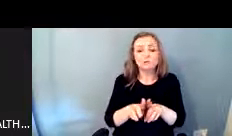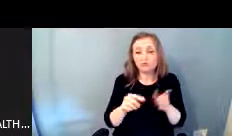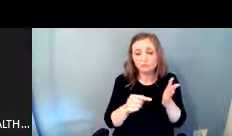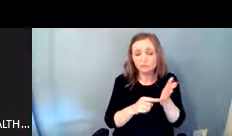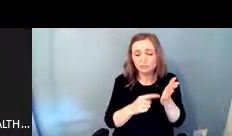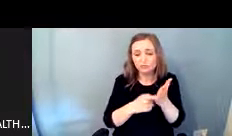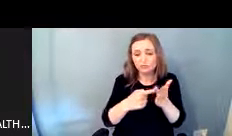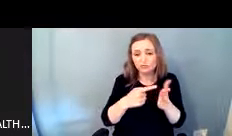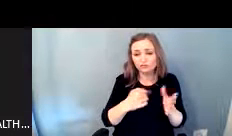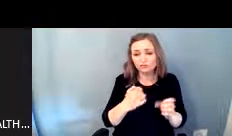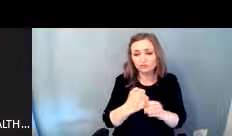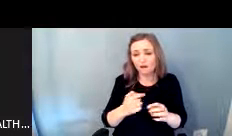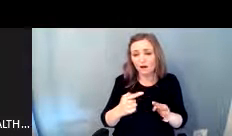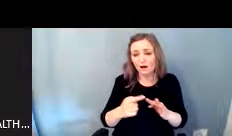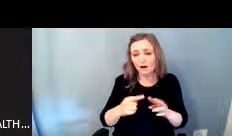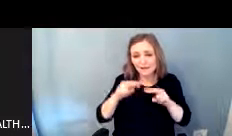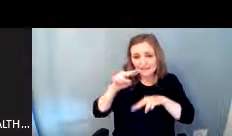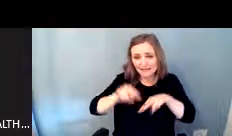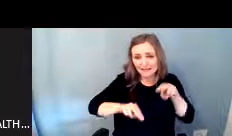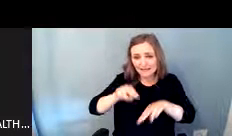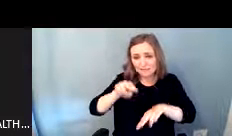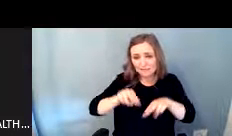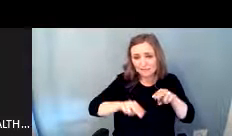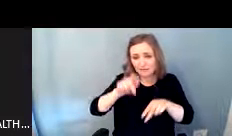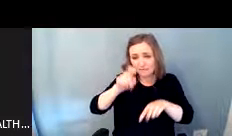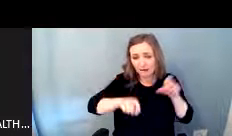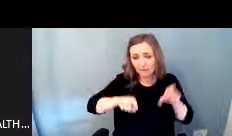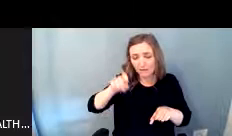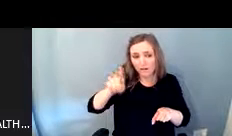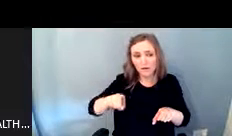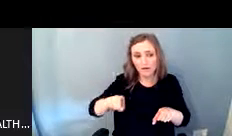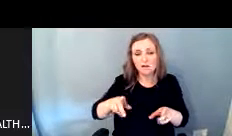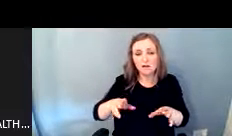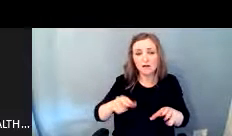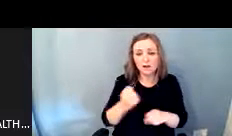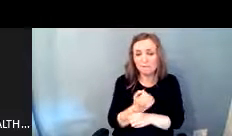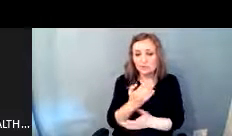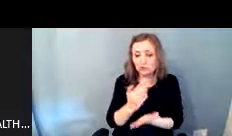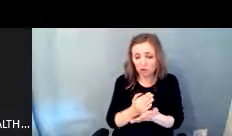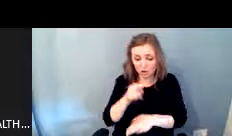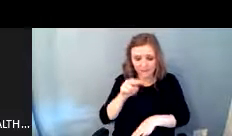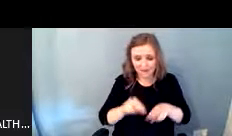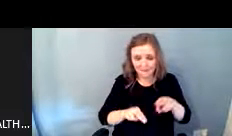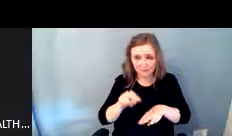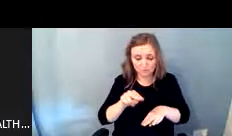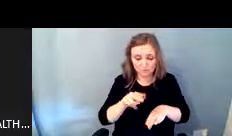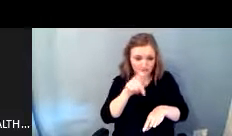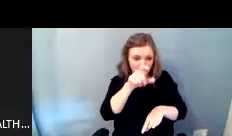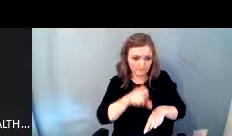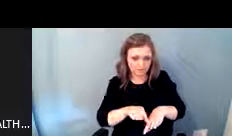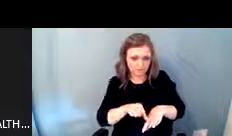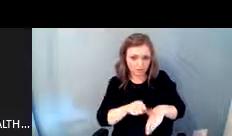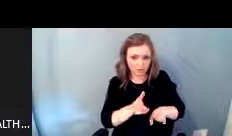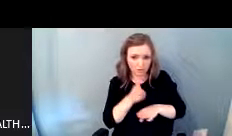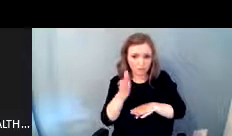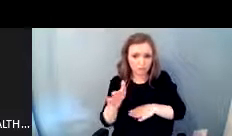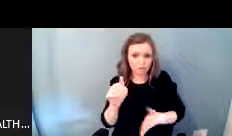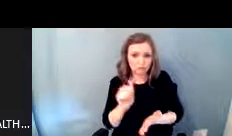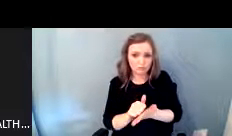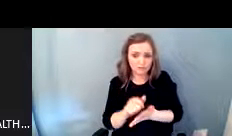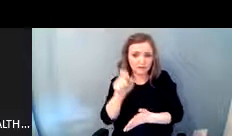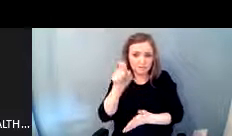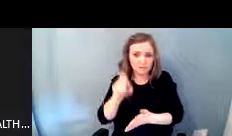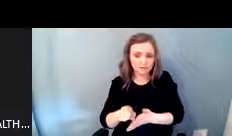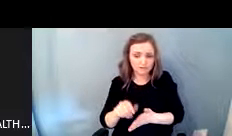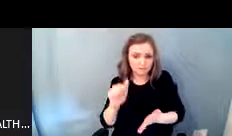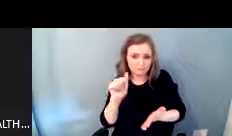inappropriate referrals into hospitals, and we're making sure that people are seeing the right people at the right time for the right